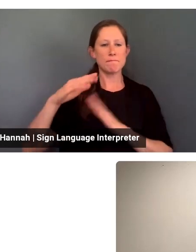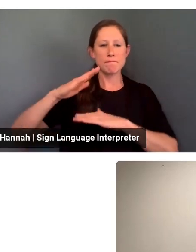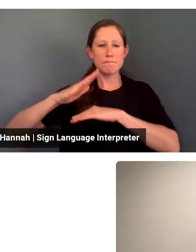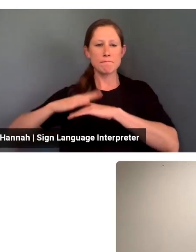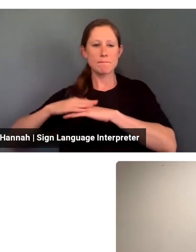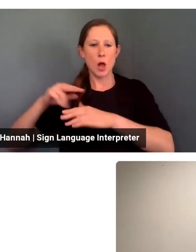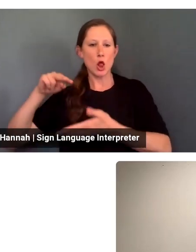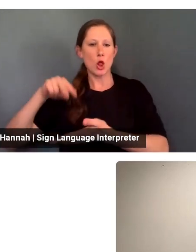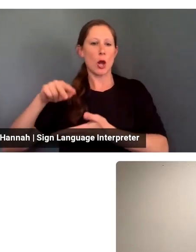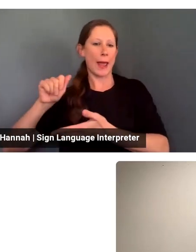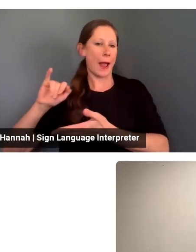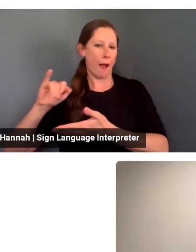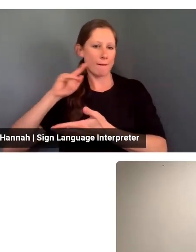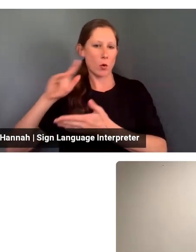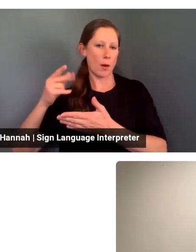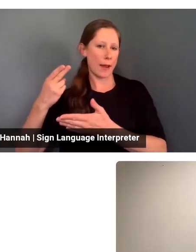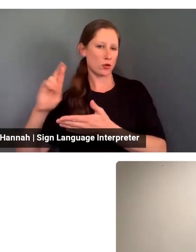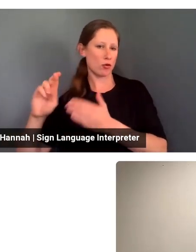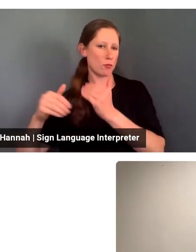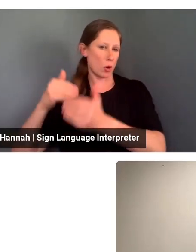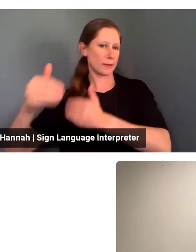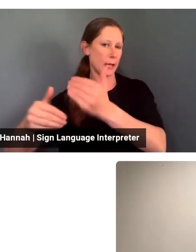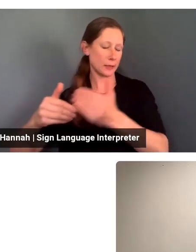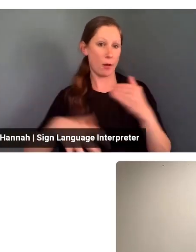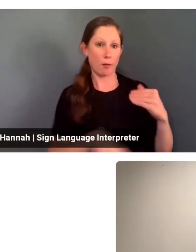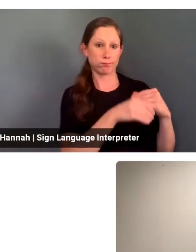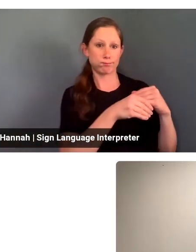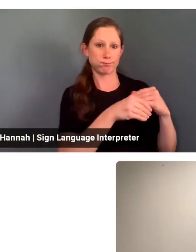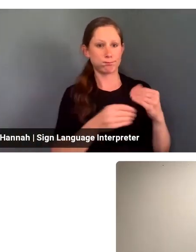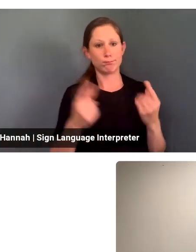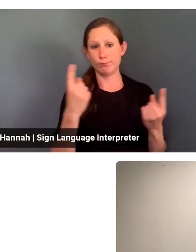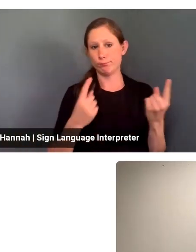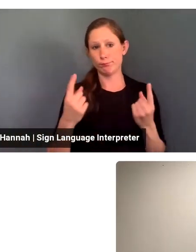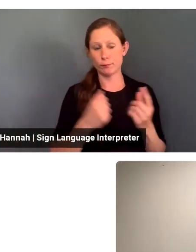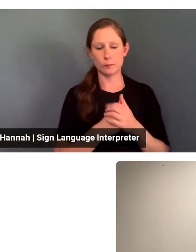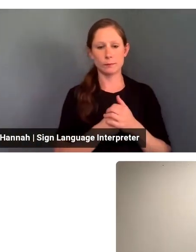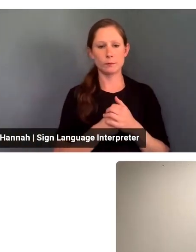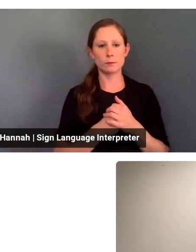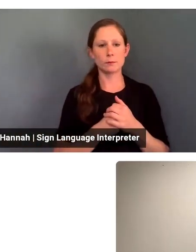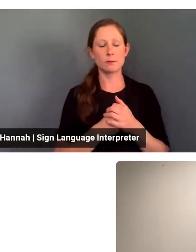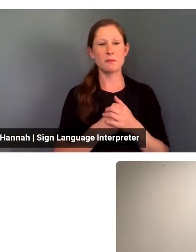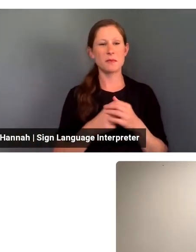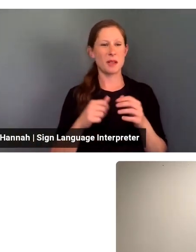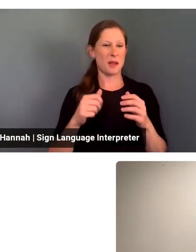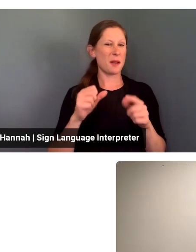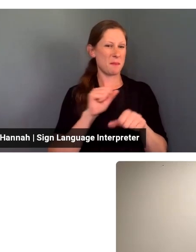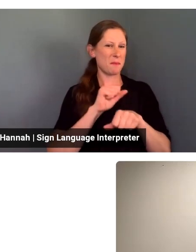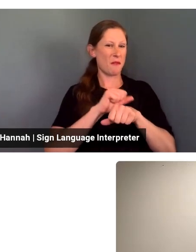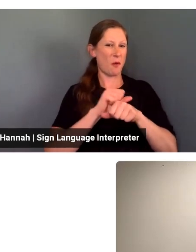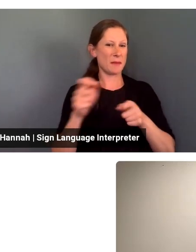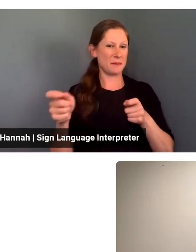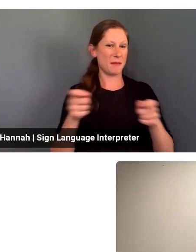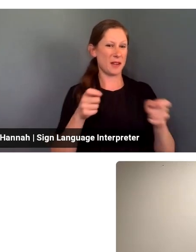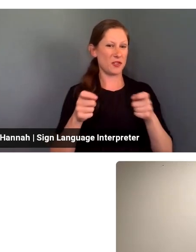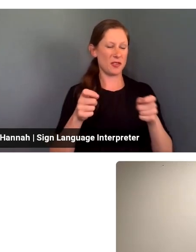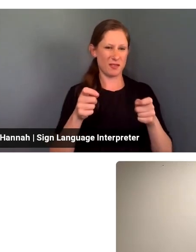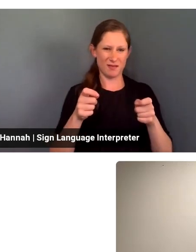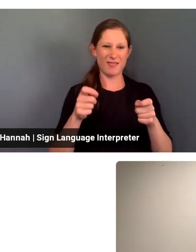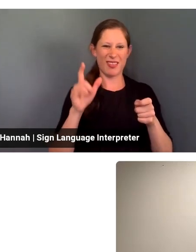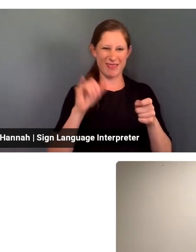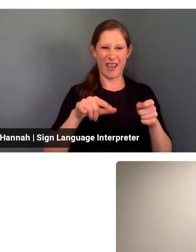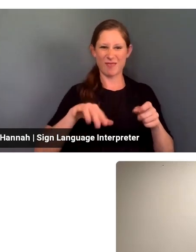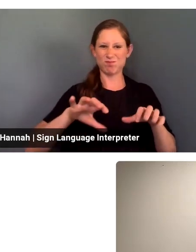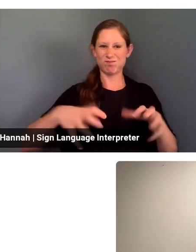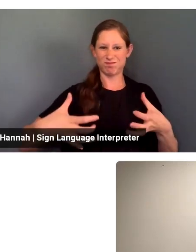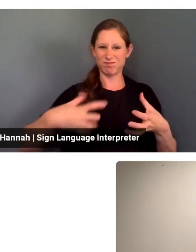AI for their HR processes, and I think like performance management is kind of one of those spaces where I think there's